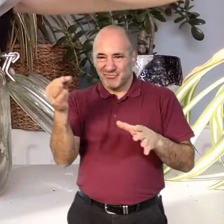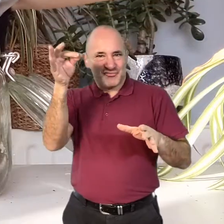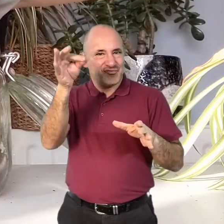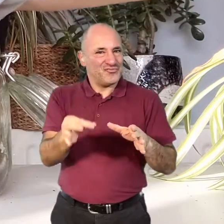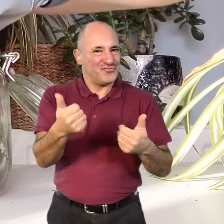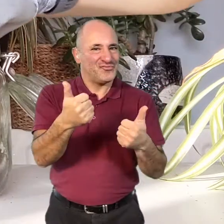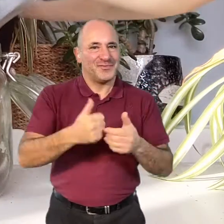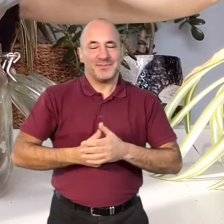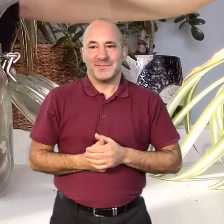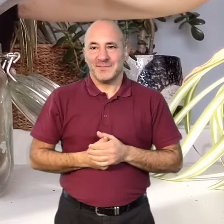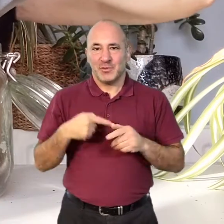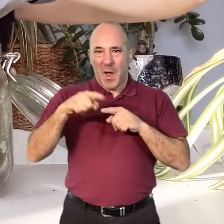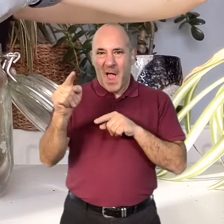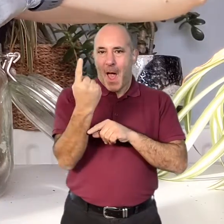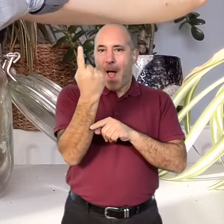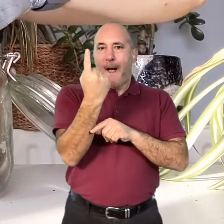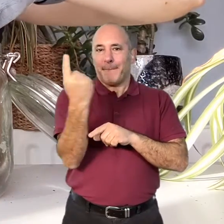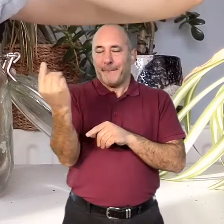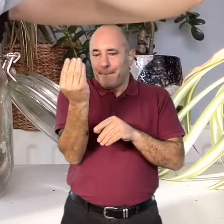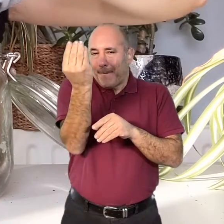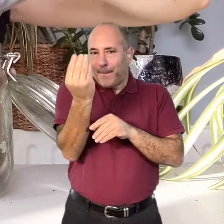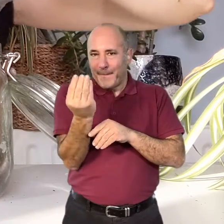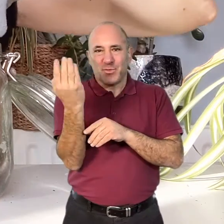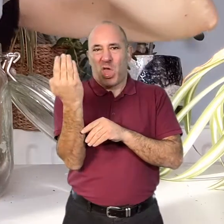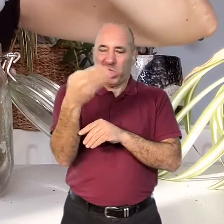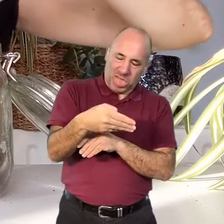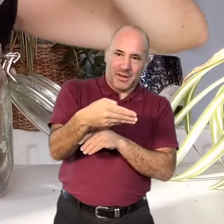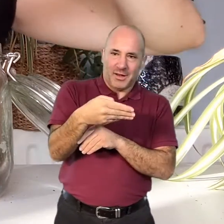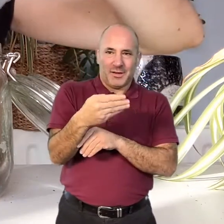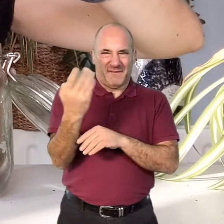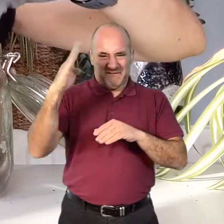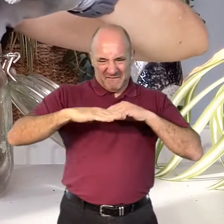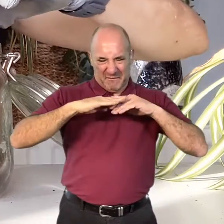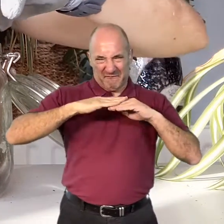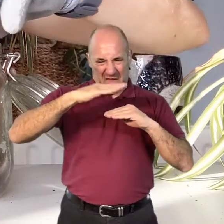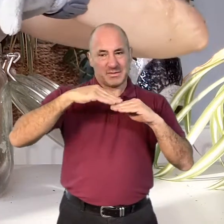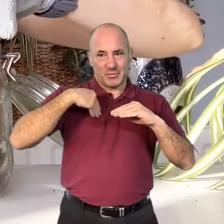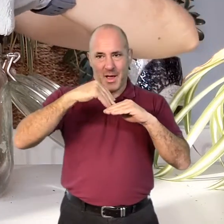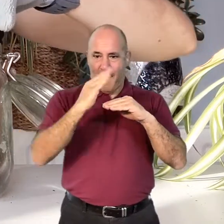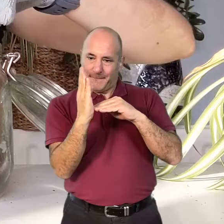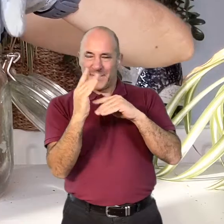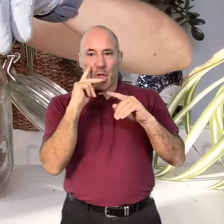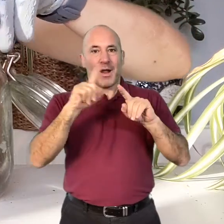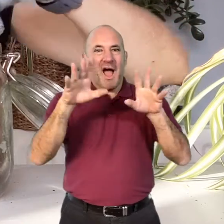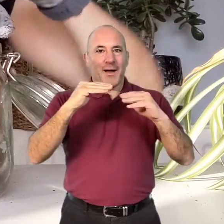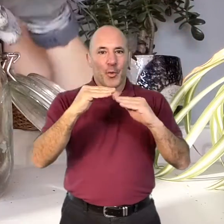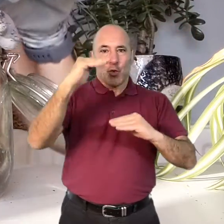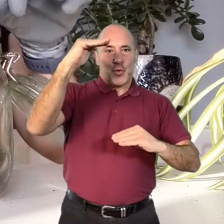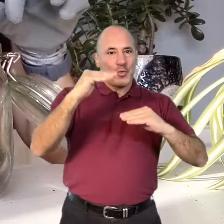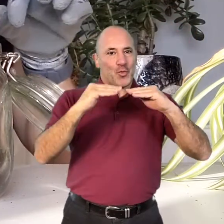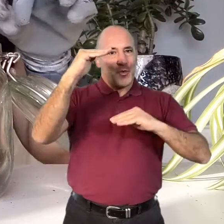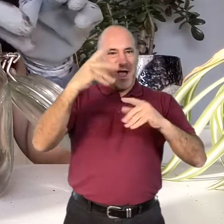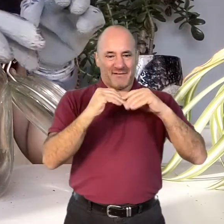think I will pop that in the jar. I'm trying to stand it up in the jar so